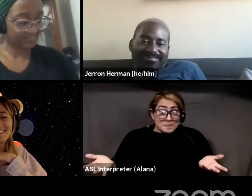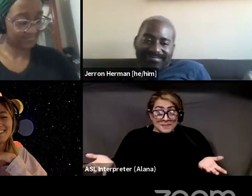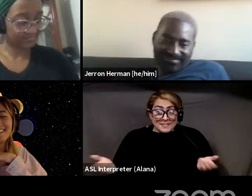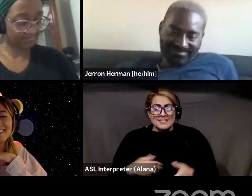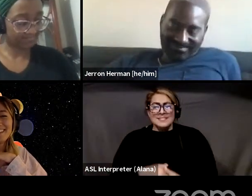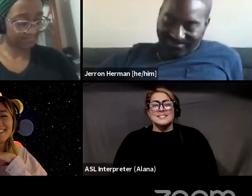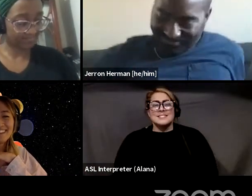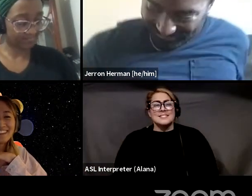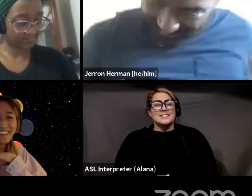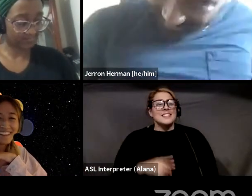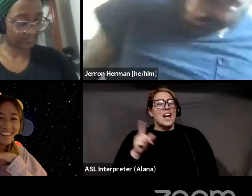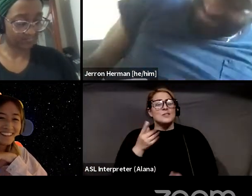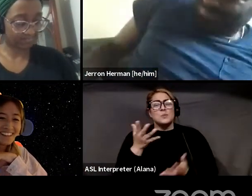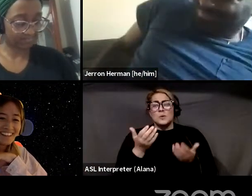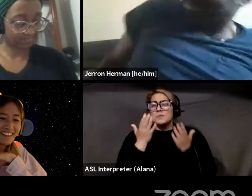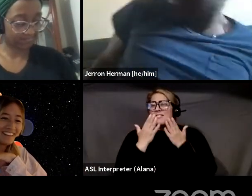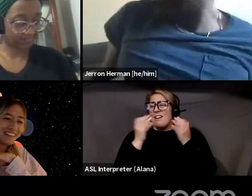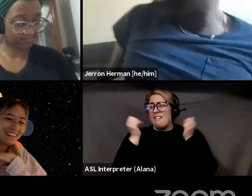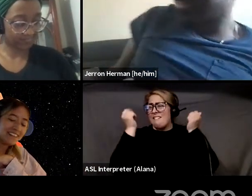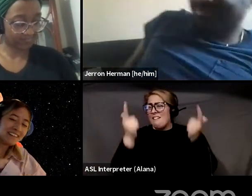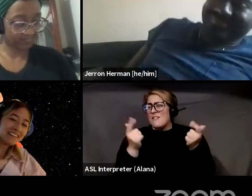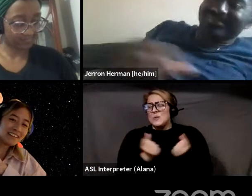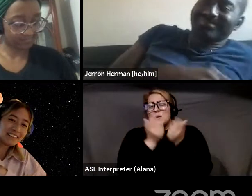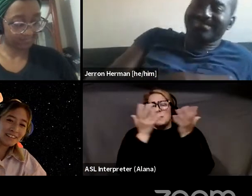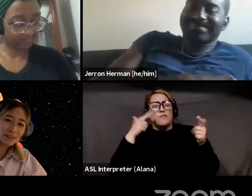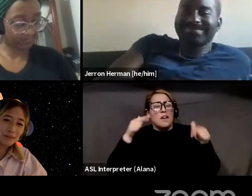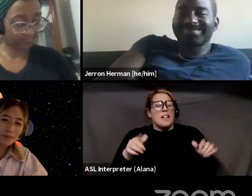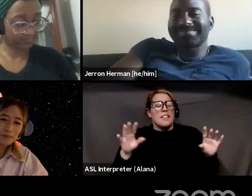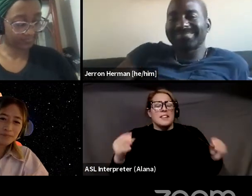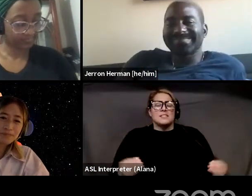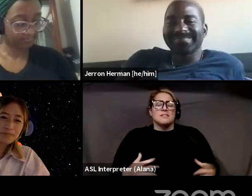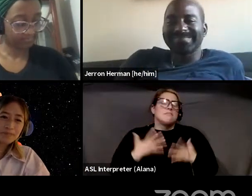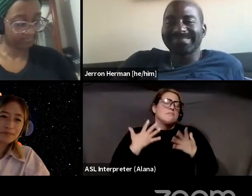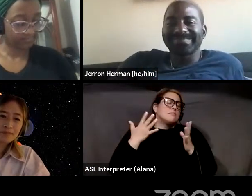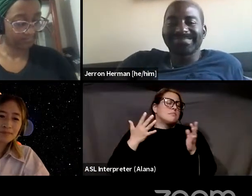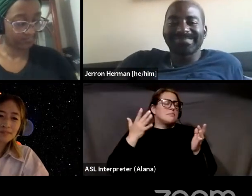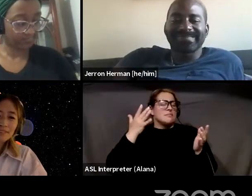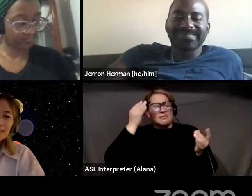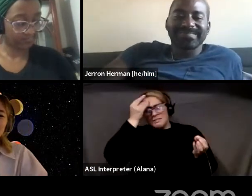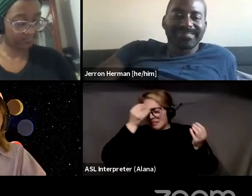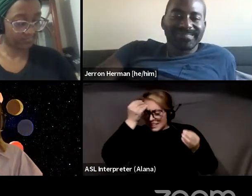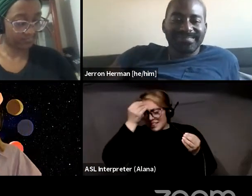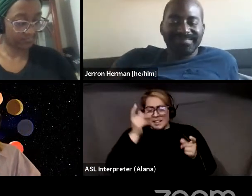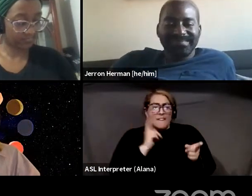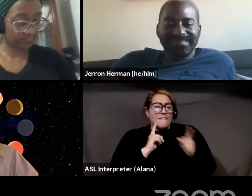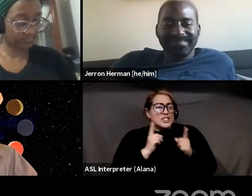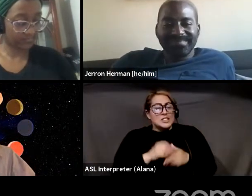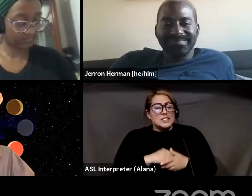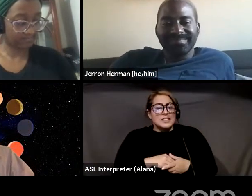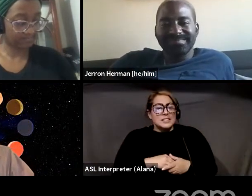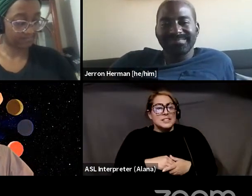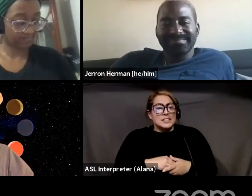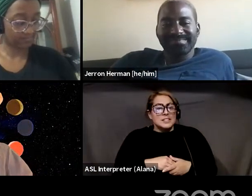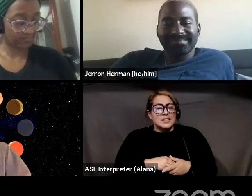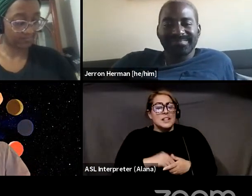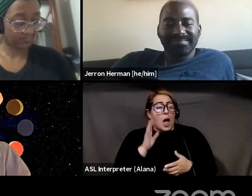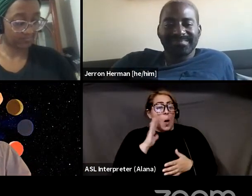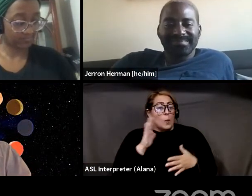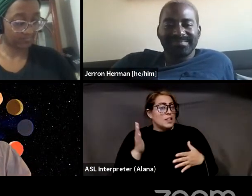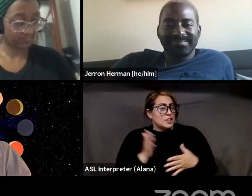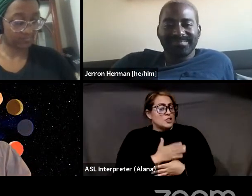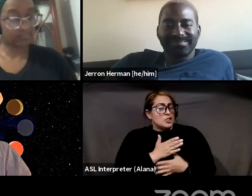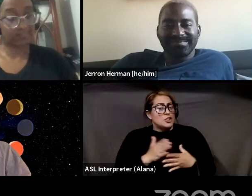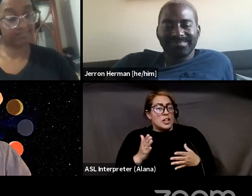I just want to thank y'all so much for this illuminating conversation. I'm going to just share